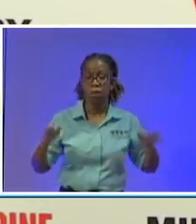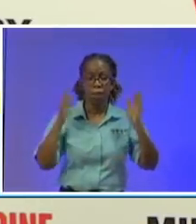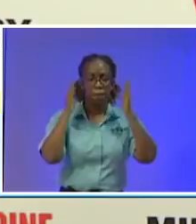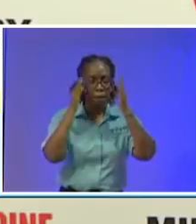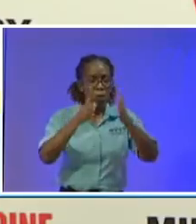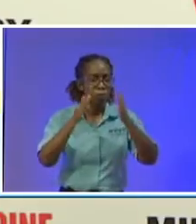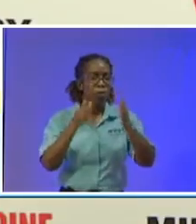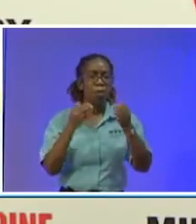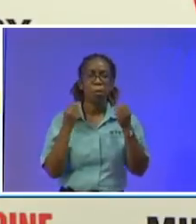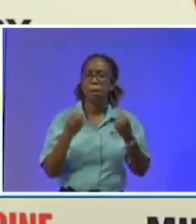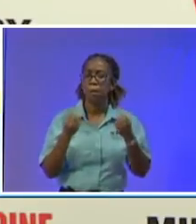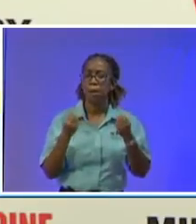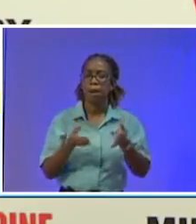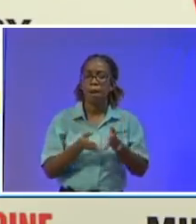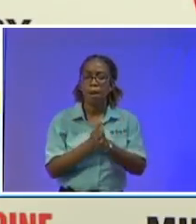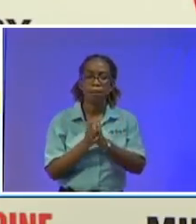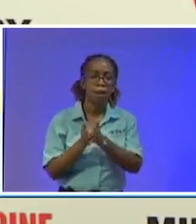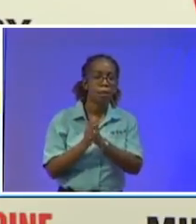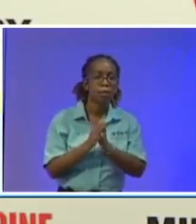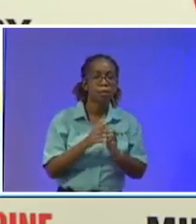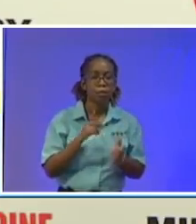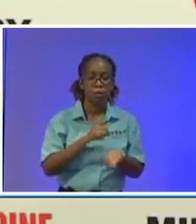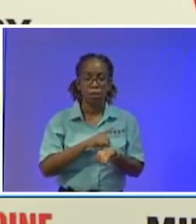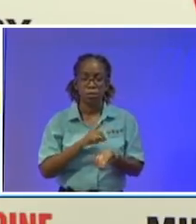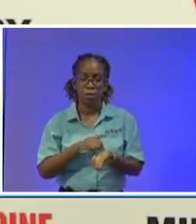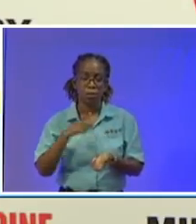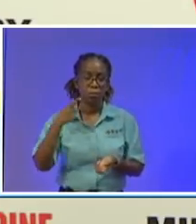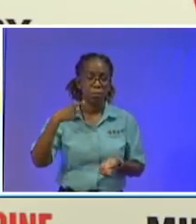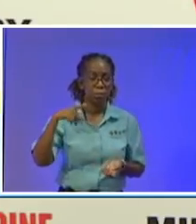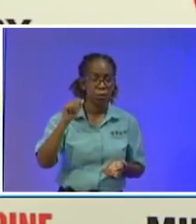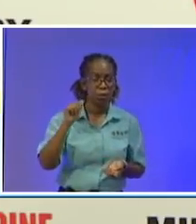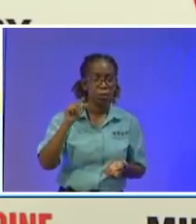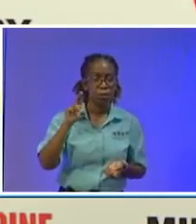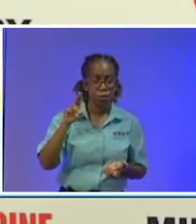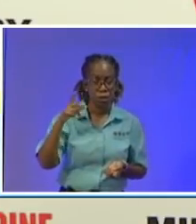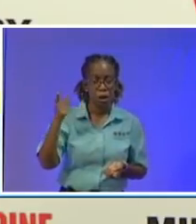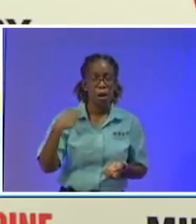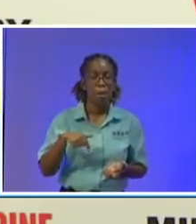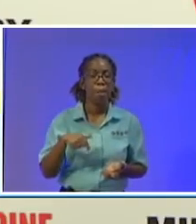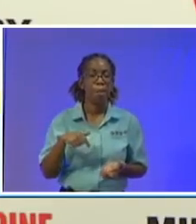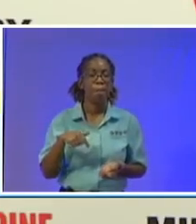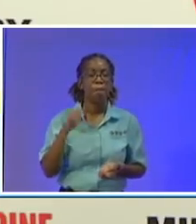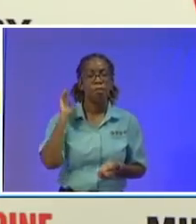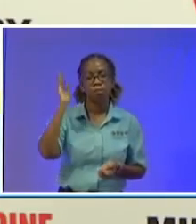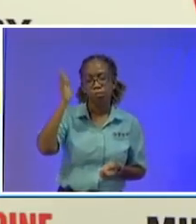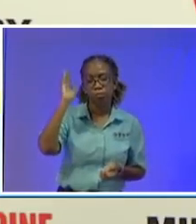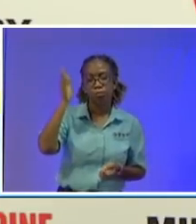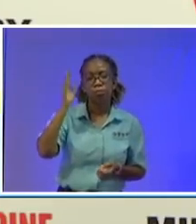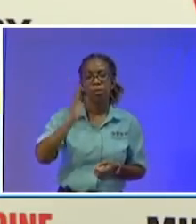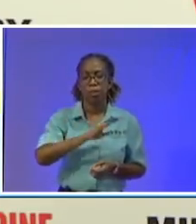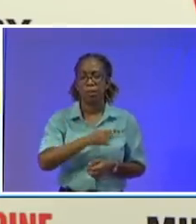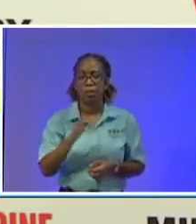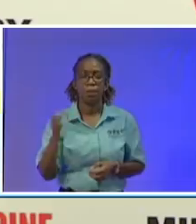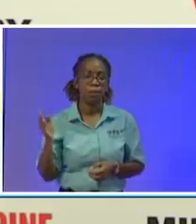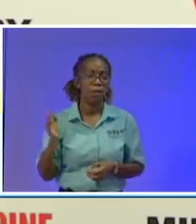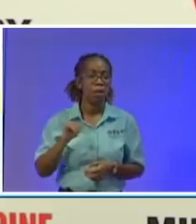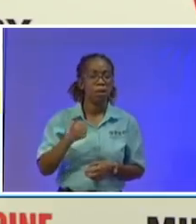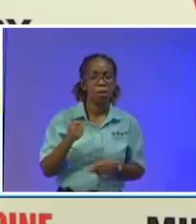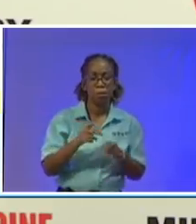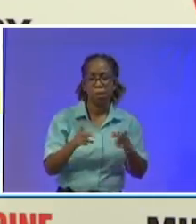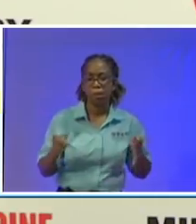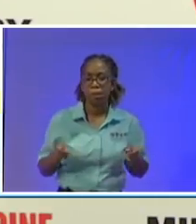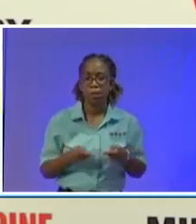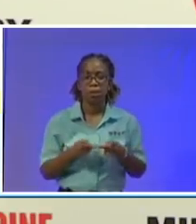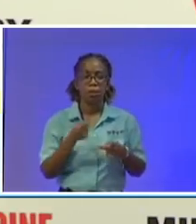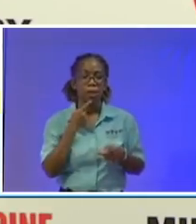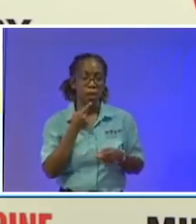Paul on and a number of pediatricians onto this press conference and other media platforms to highlight what we were seeing in terms